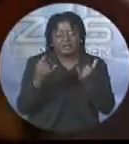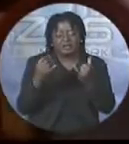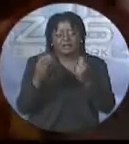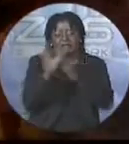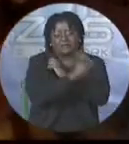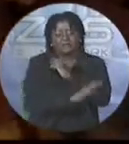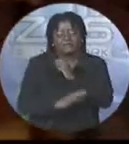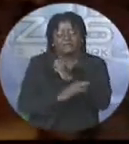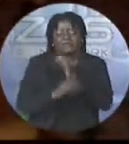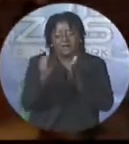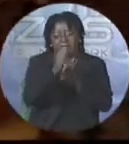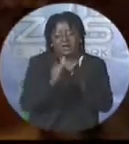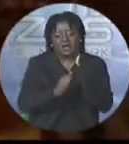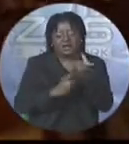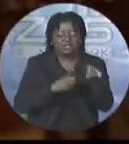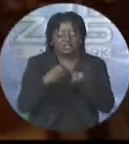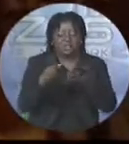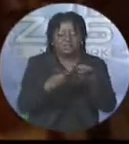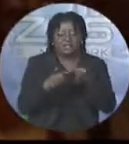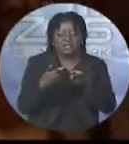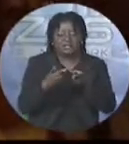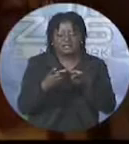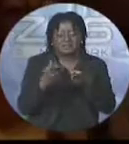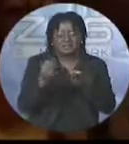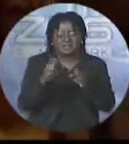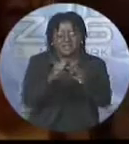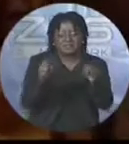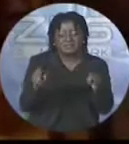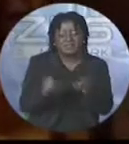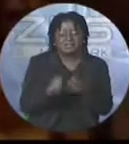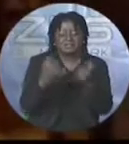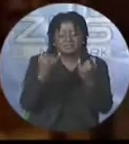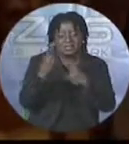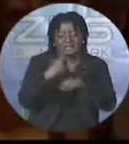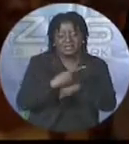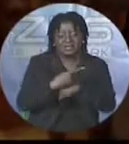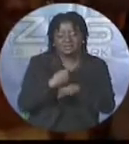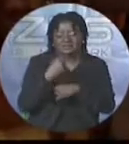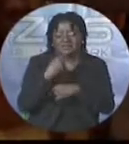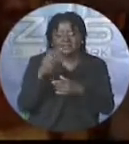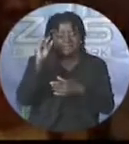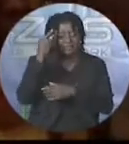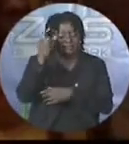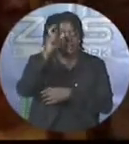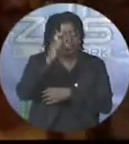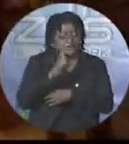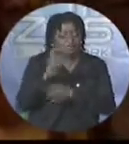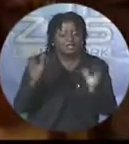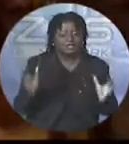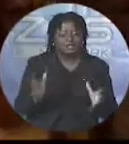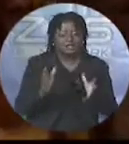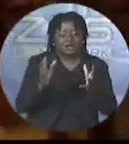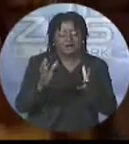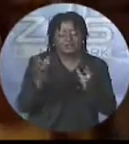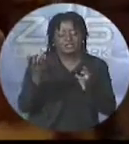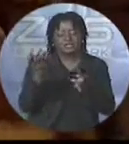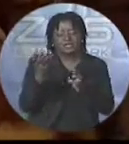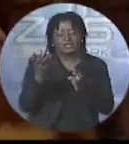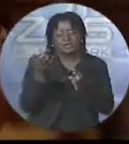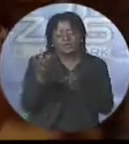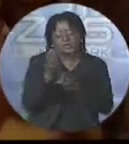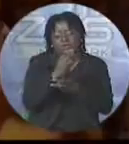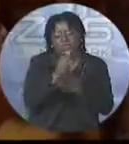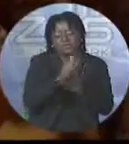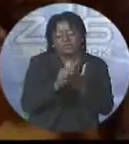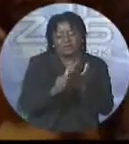because Bahamians do not appreciate their culture. He suggests government should encourage the craft by refocusing young men who are better at working with their